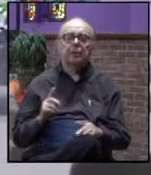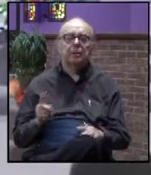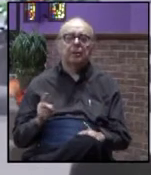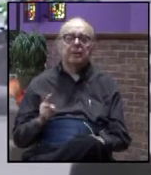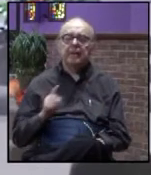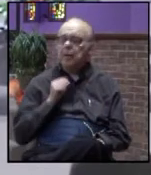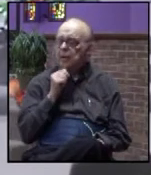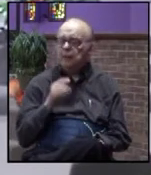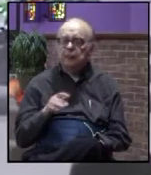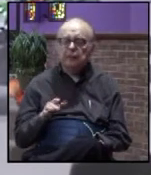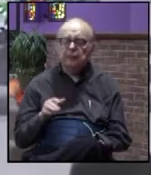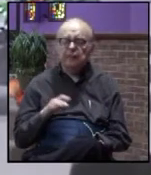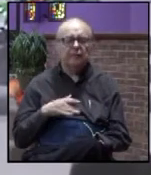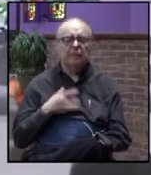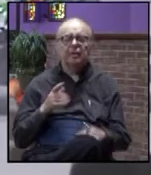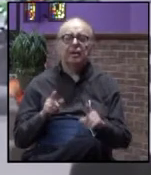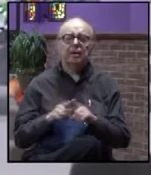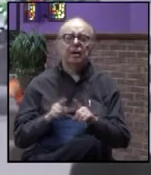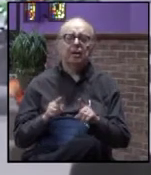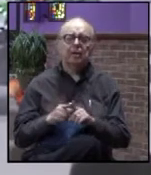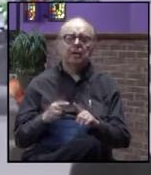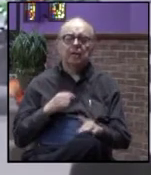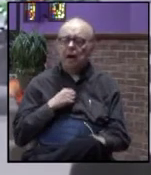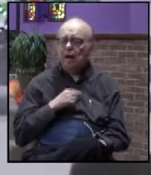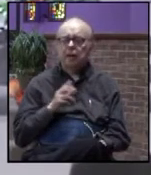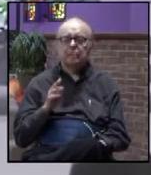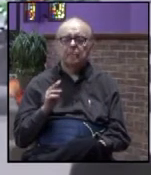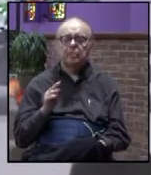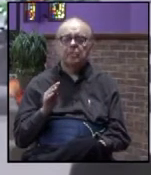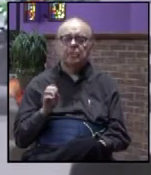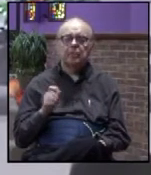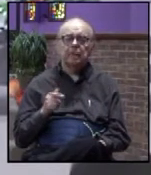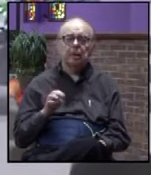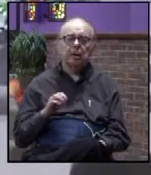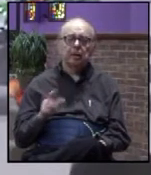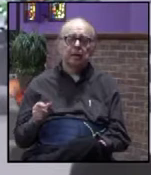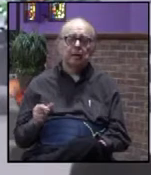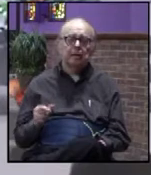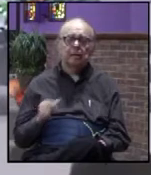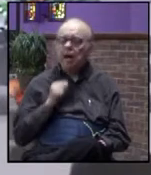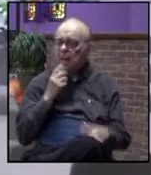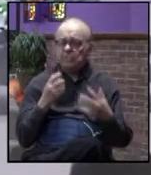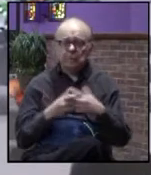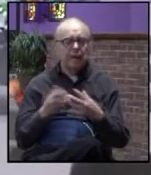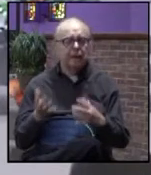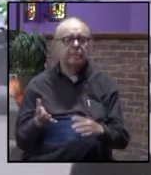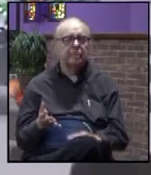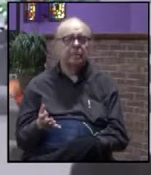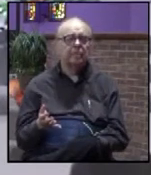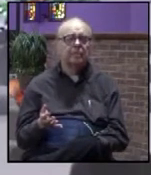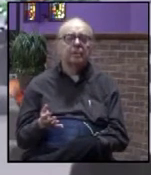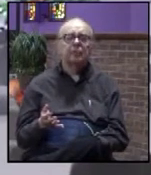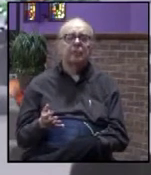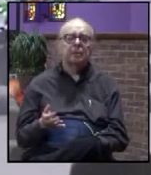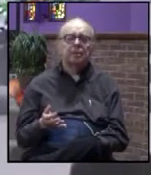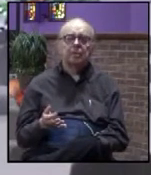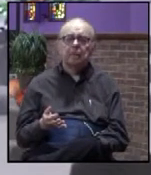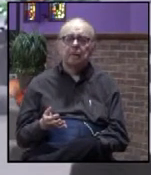feel like I don't belong here? I don't fit in here?